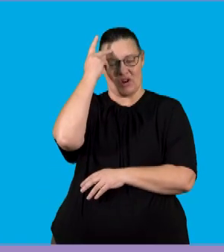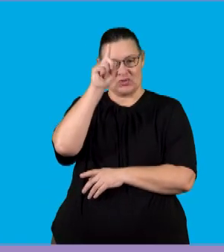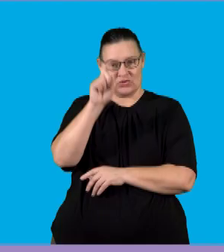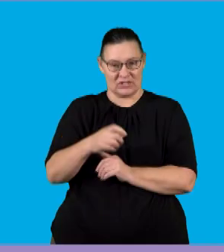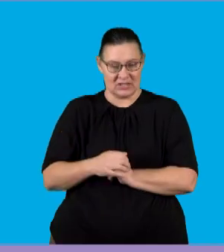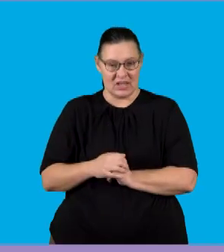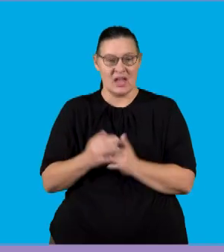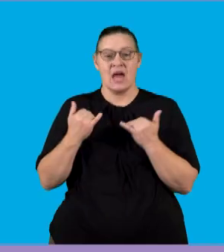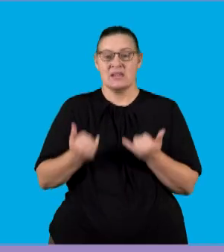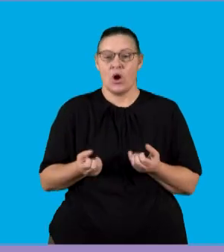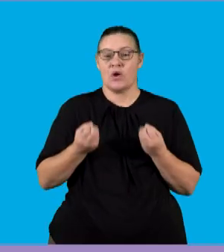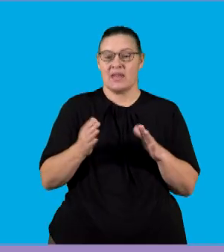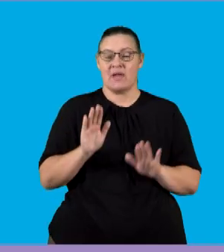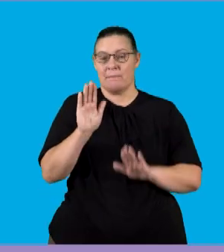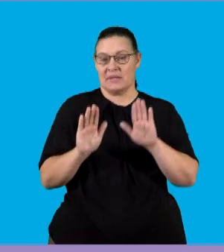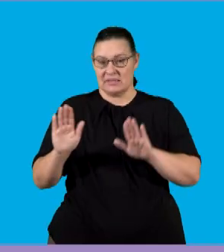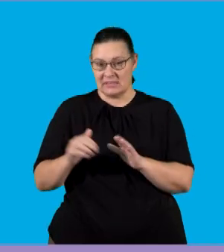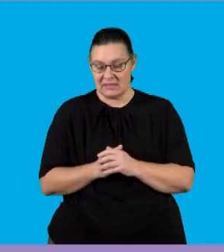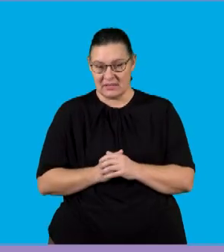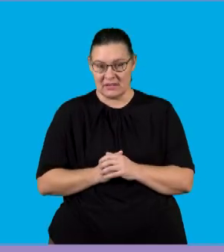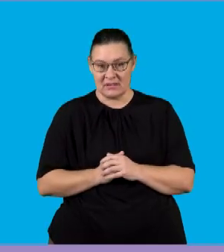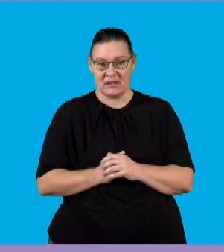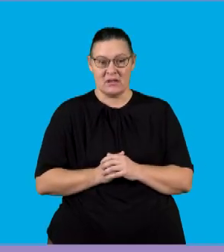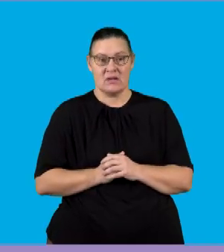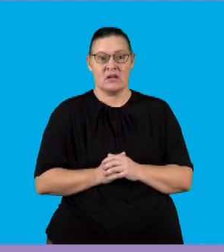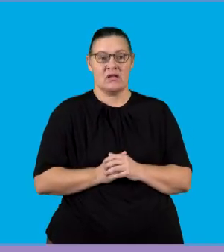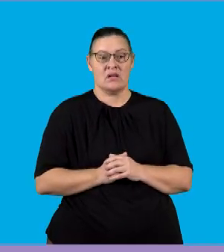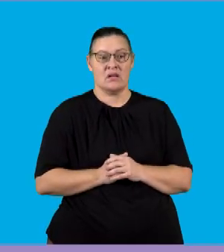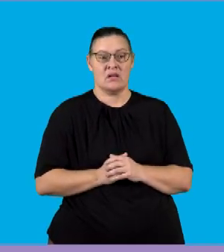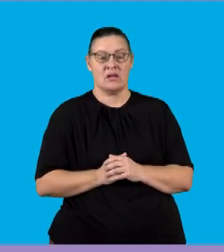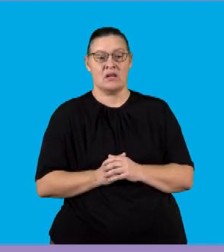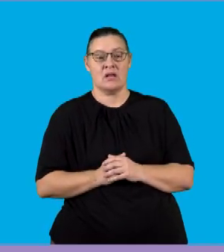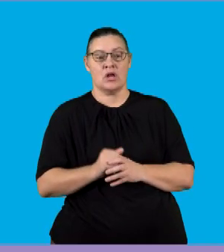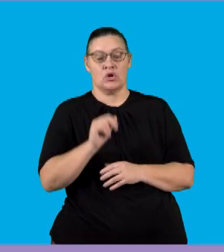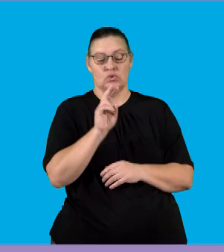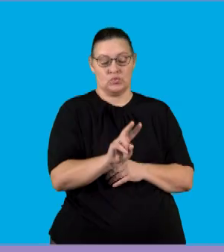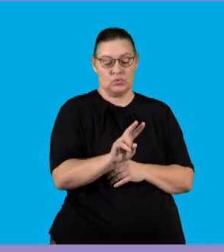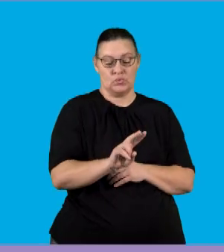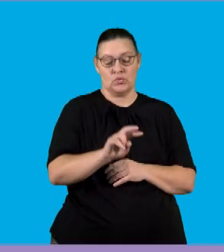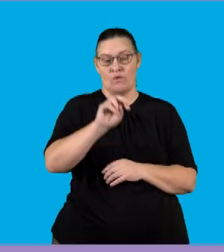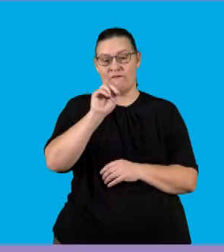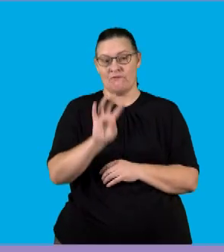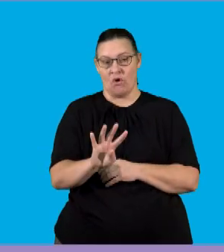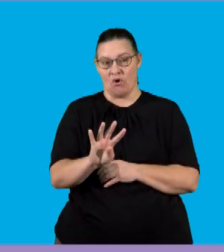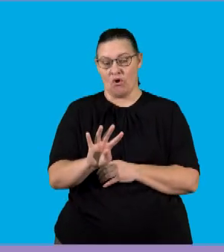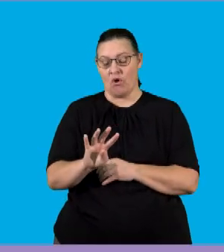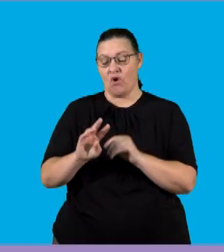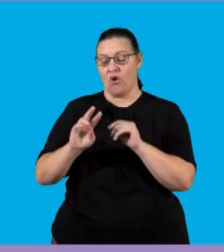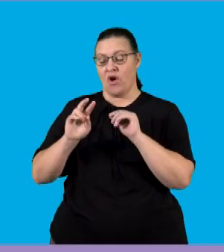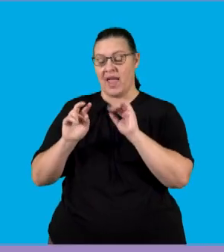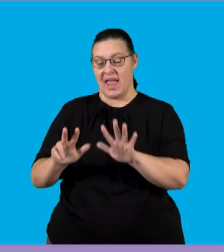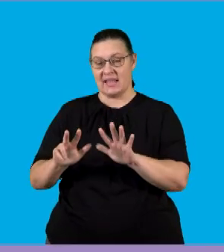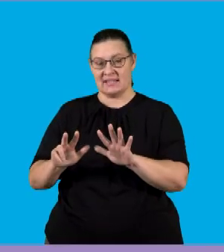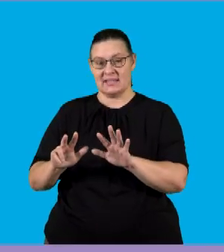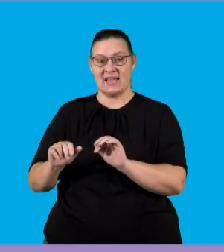question. So now we are given the pattern 2, 4, 8, and 16. Can